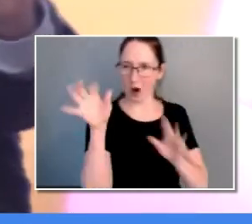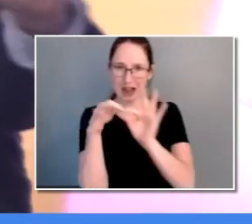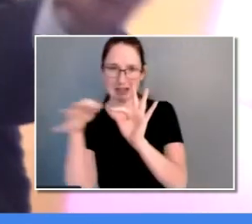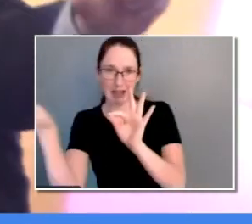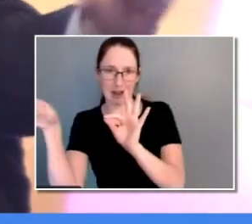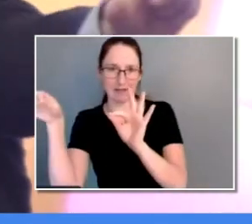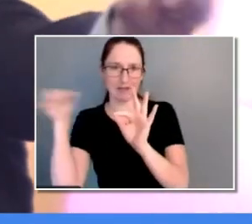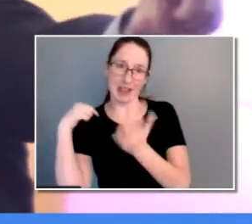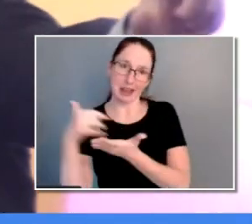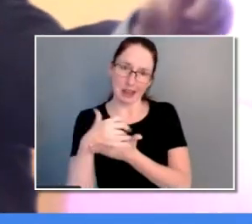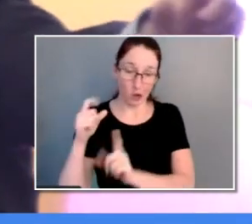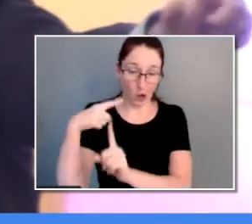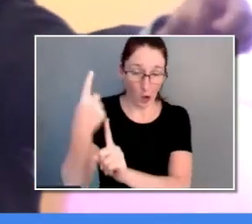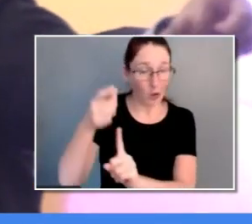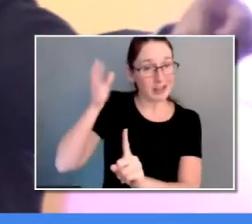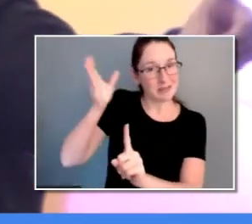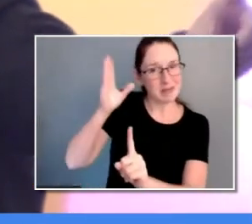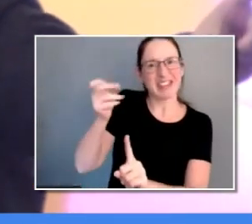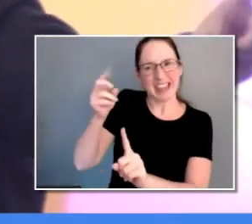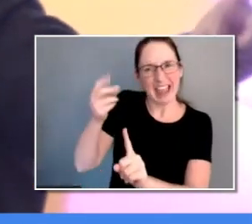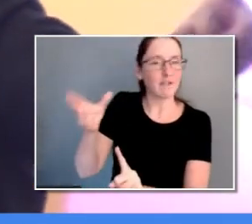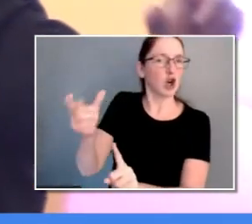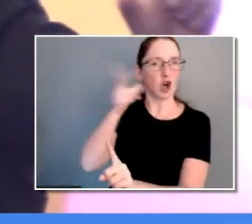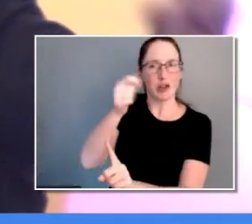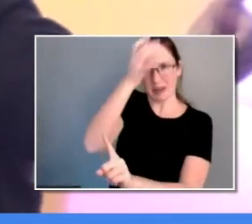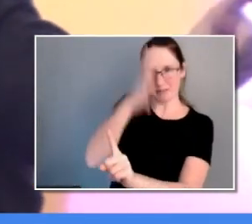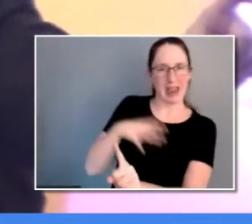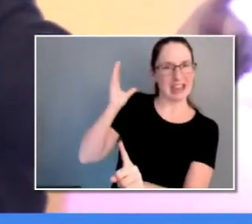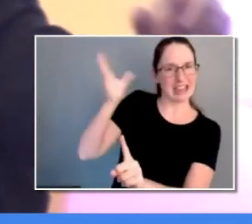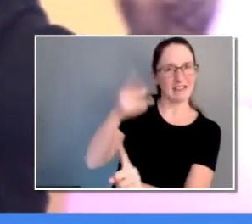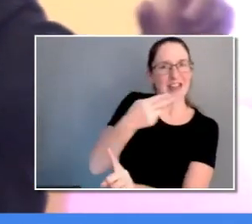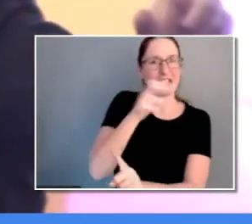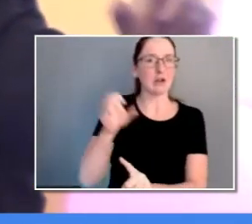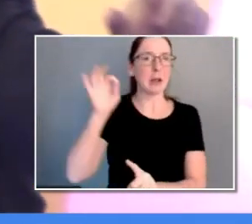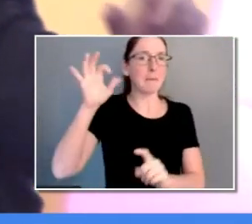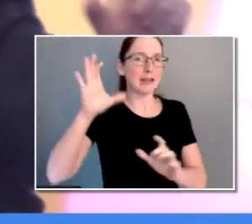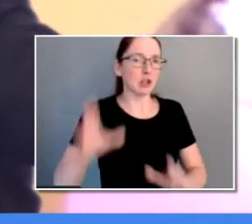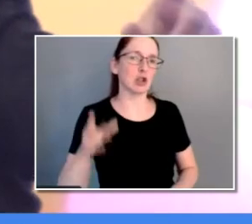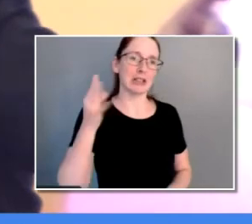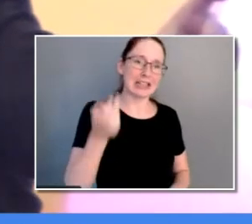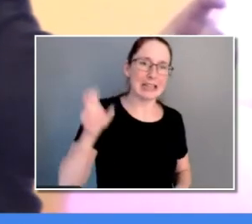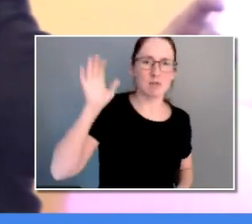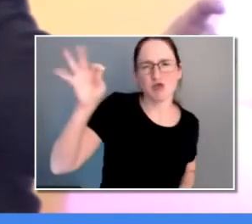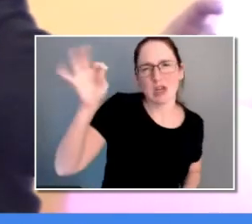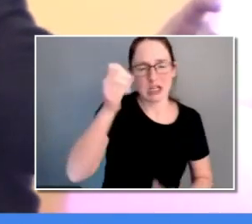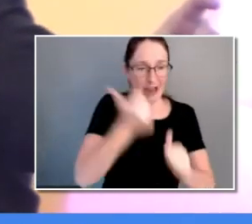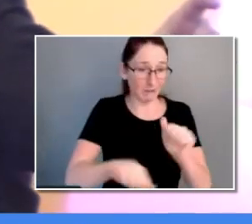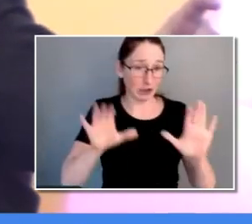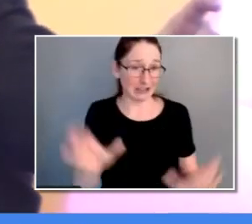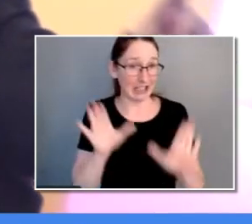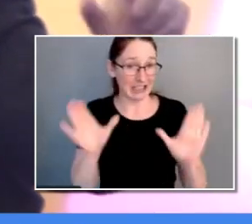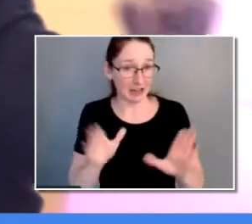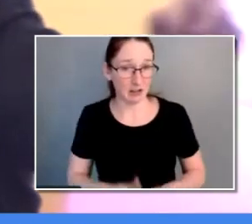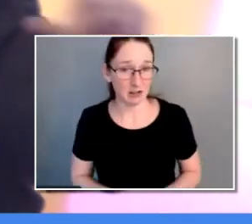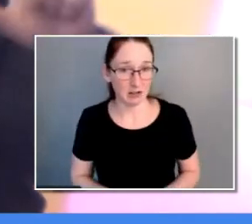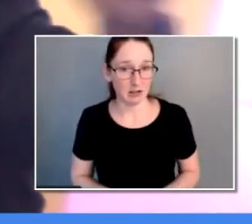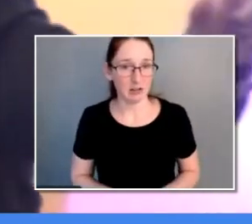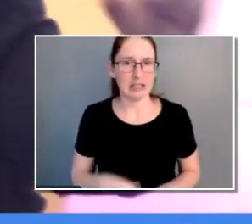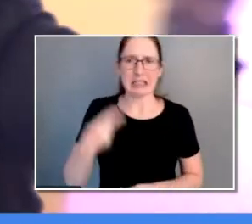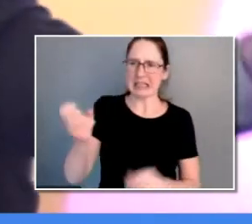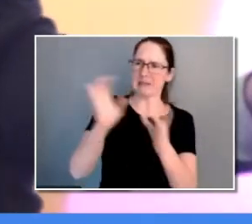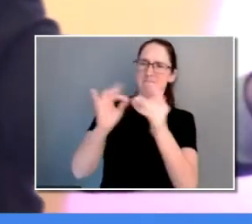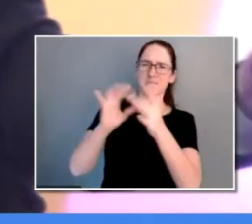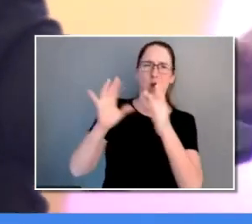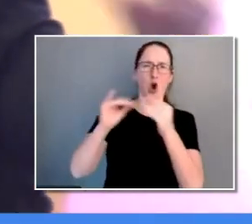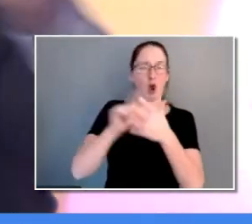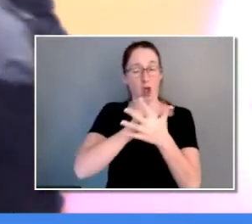gather is the only speech they ever heard the man give. Now, he was a minister. He preached every Sunday. And he spoke on a lot of